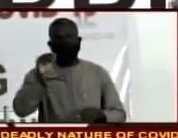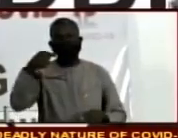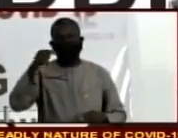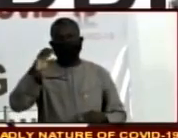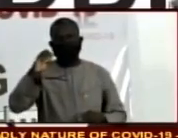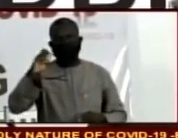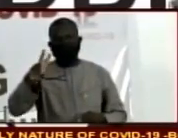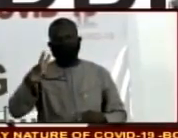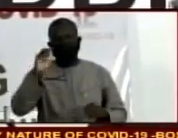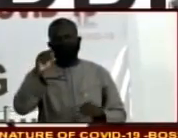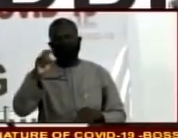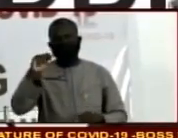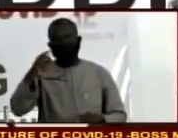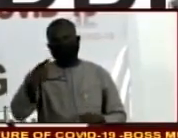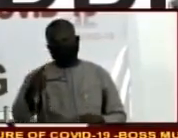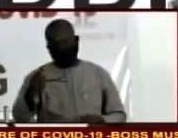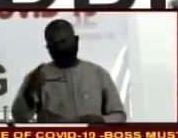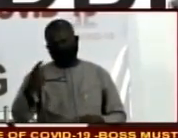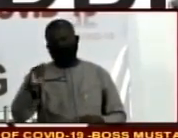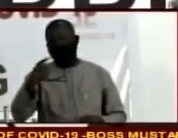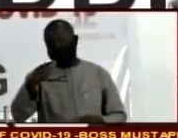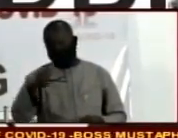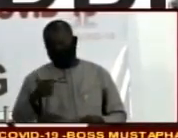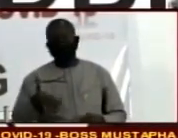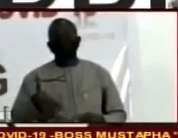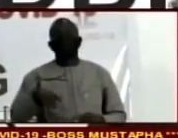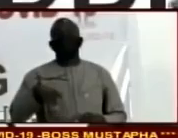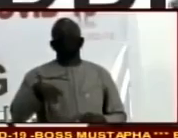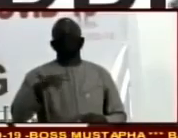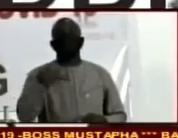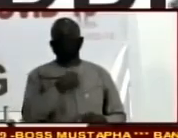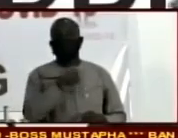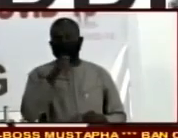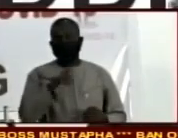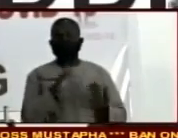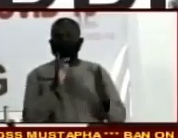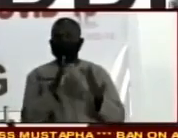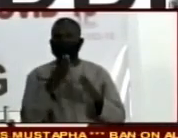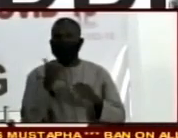www.statehouse.gov.ng/COVID-19. We can also be contacted via email, which is